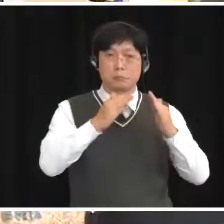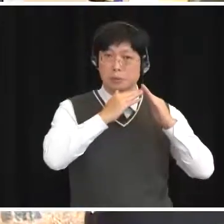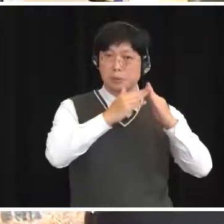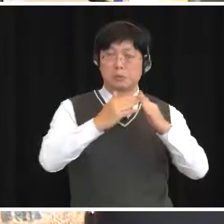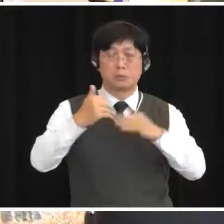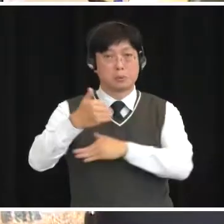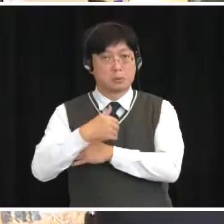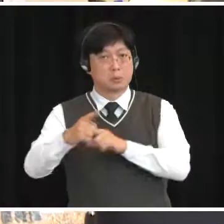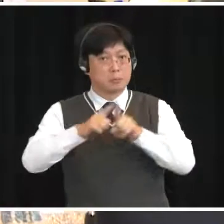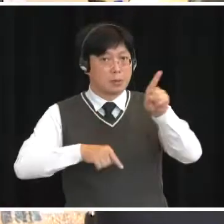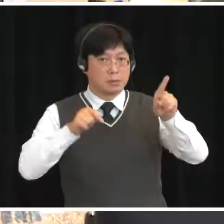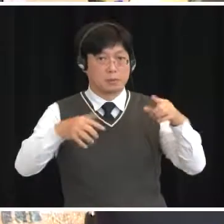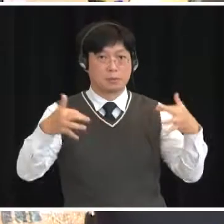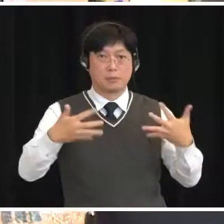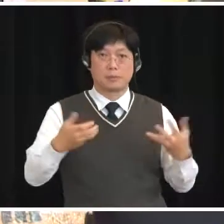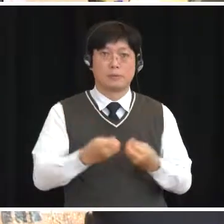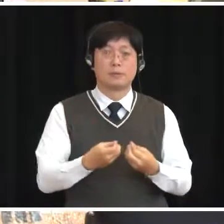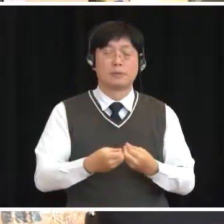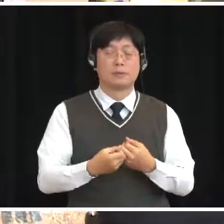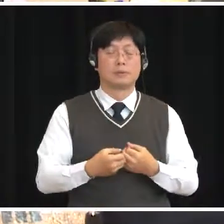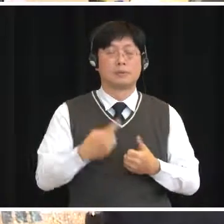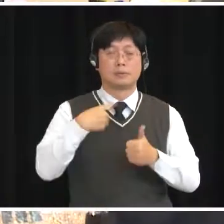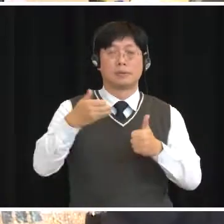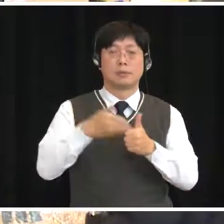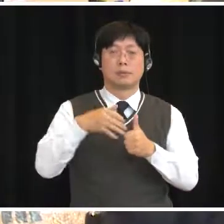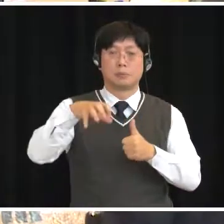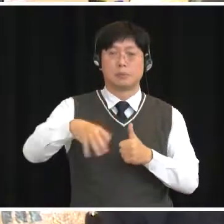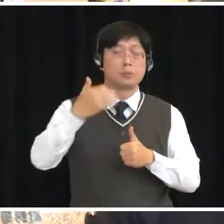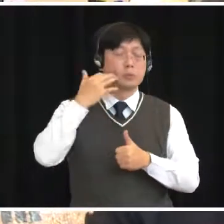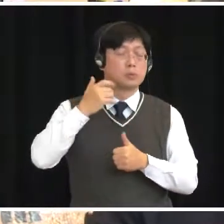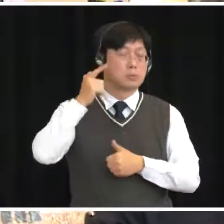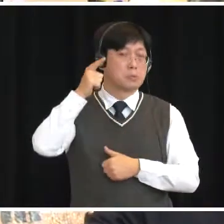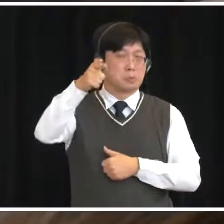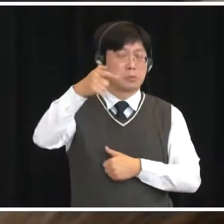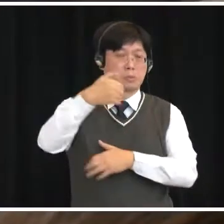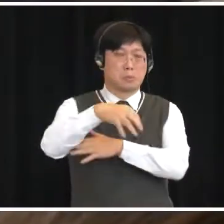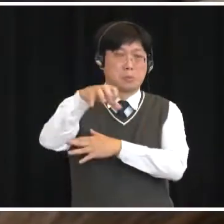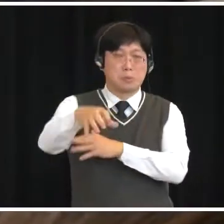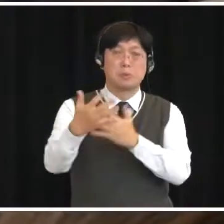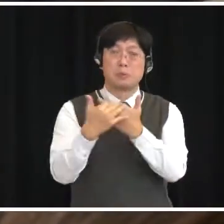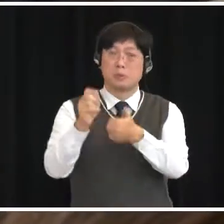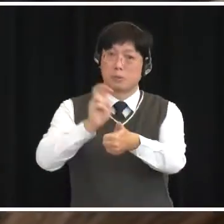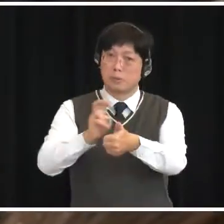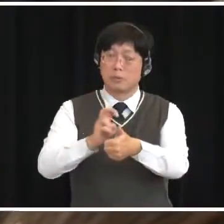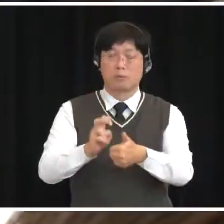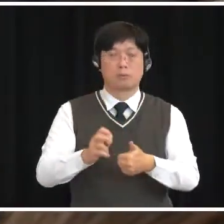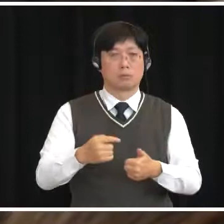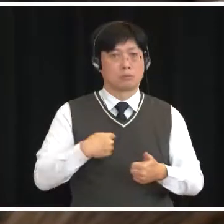Okay, so the gap between the rural and urban areas, the Ministry of Education